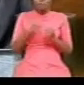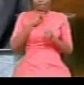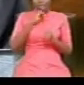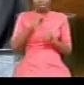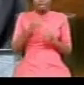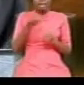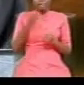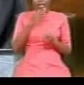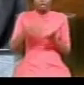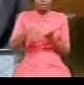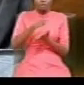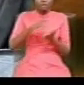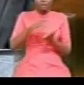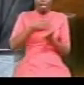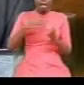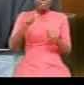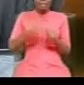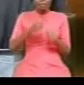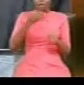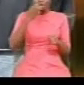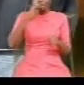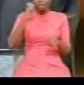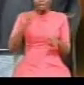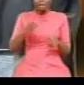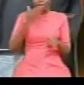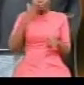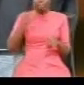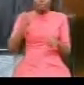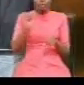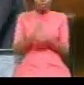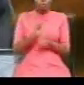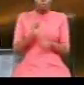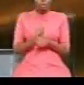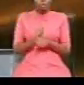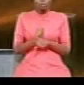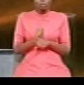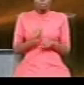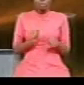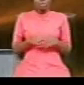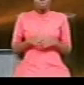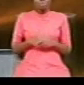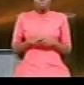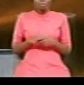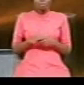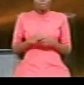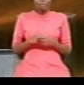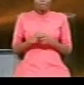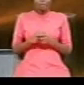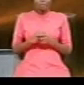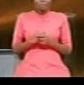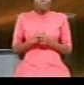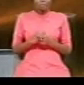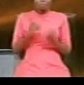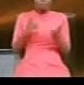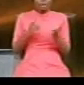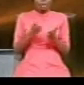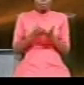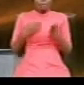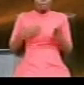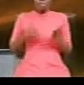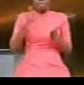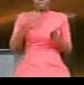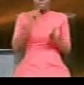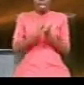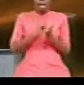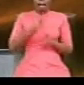is confusion and every evil work. Somebody says, I'm walking